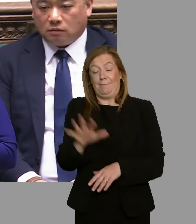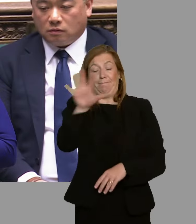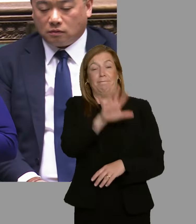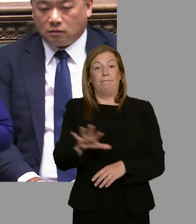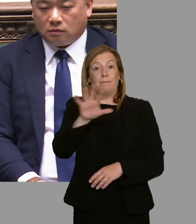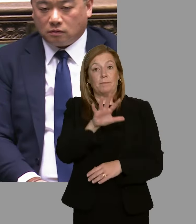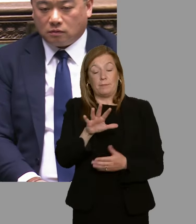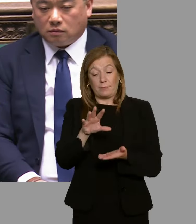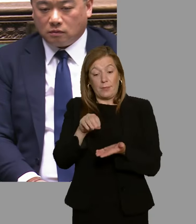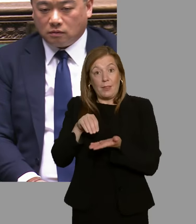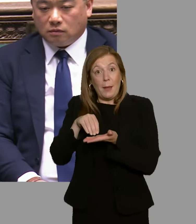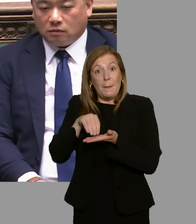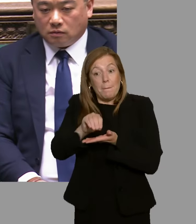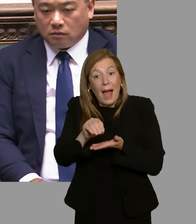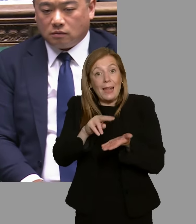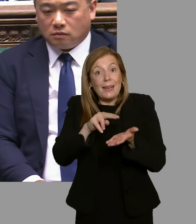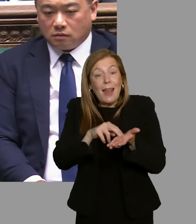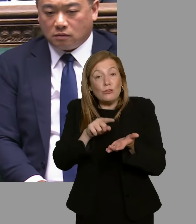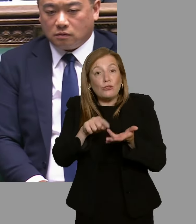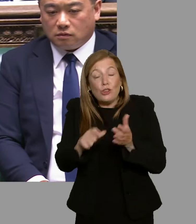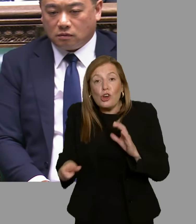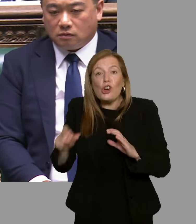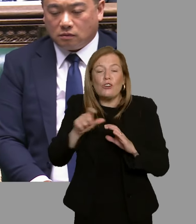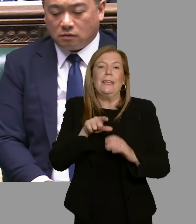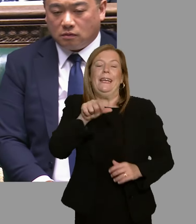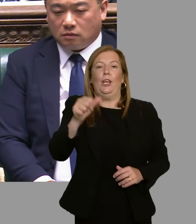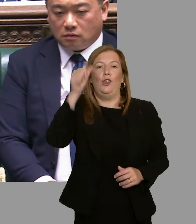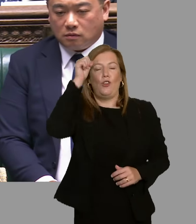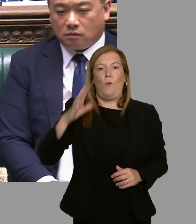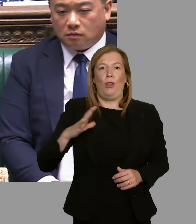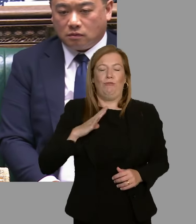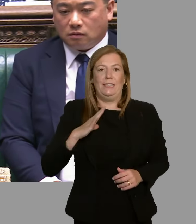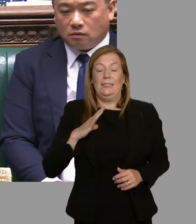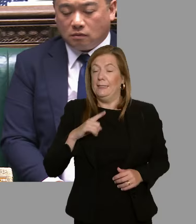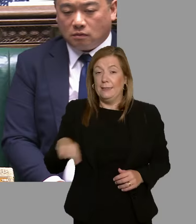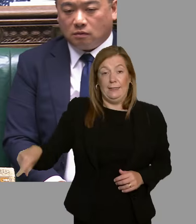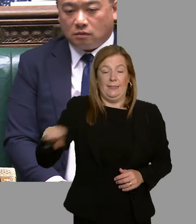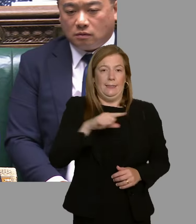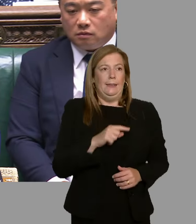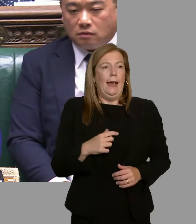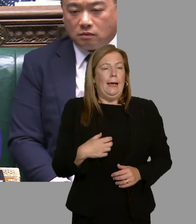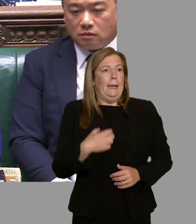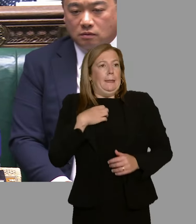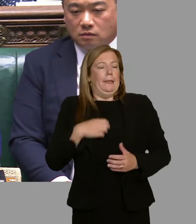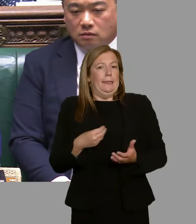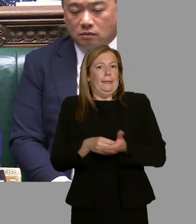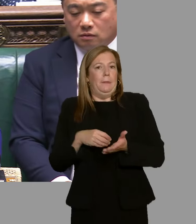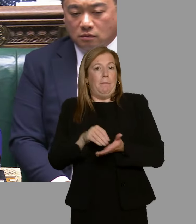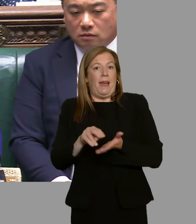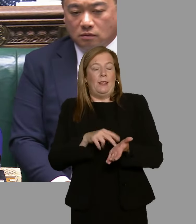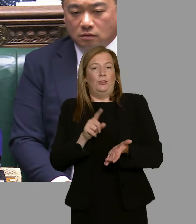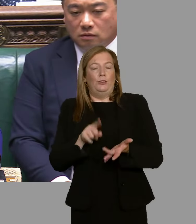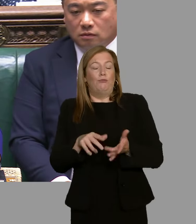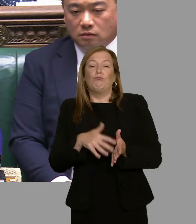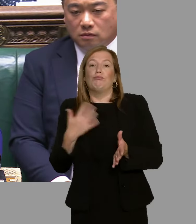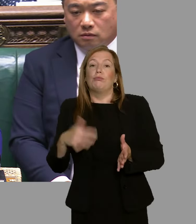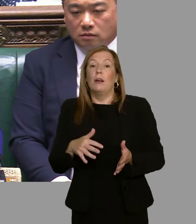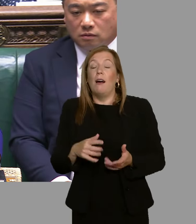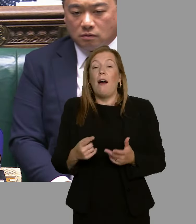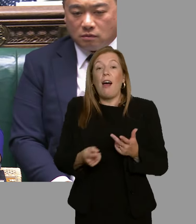that, and the hospices know it too. And the other people who know that things are getting worse are the 5 leading business groups in the UK.